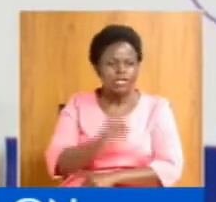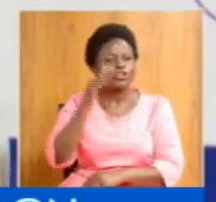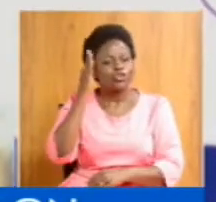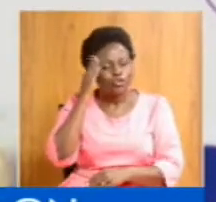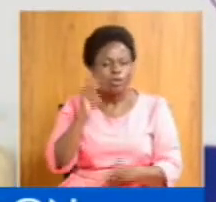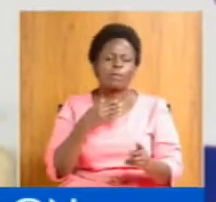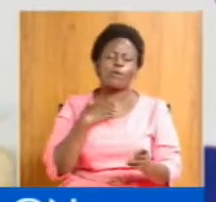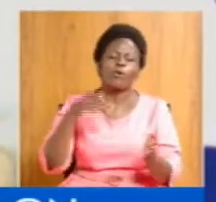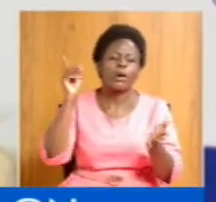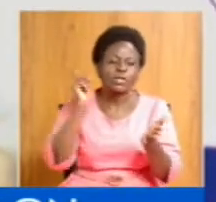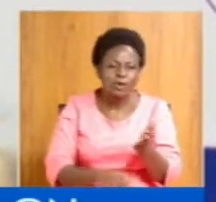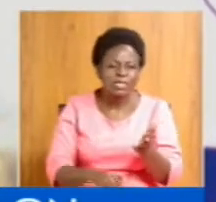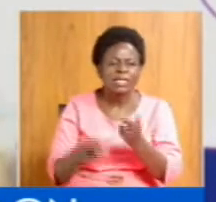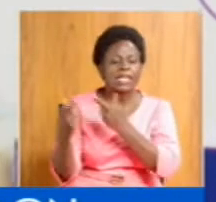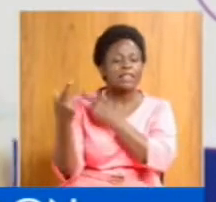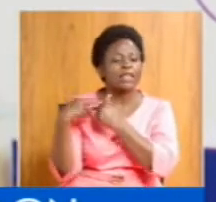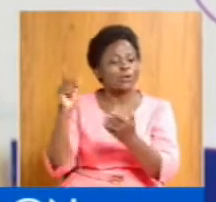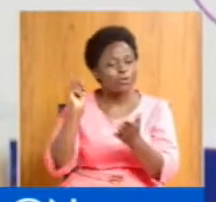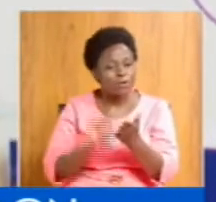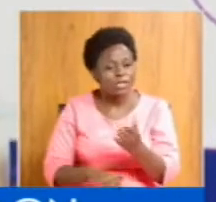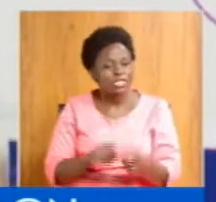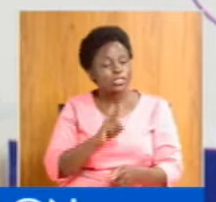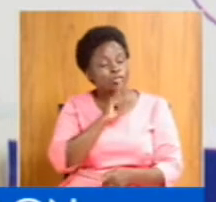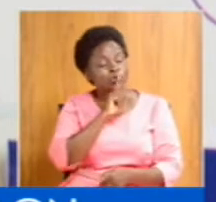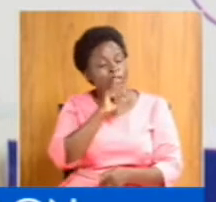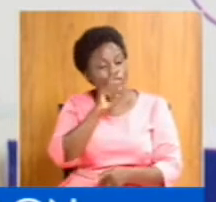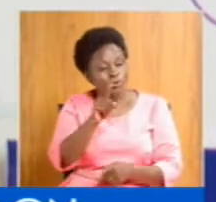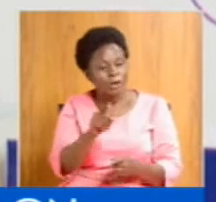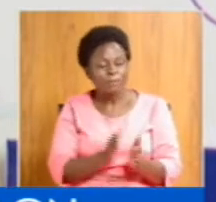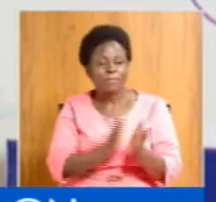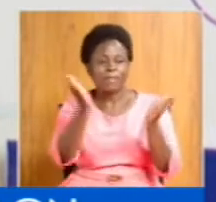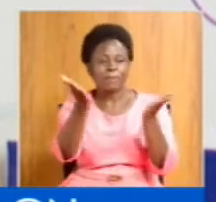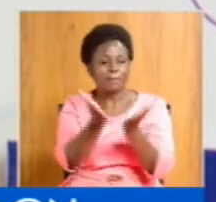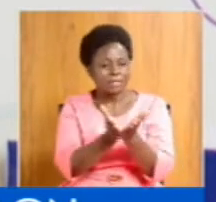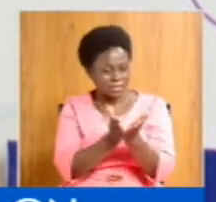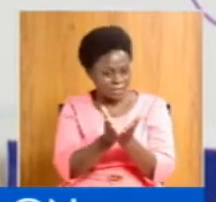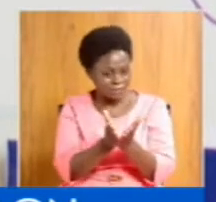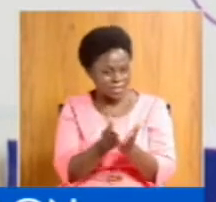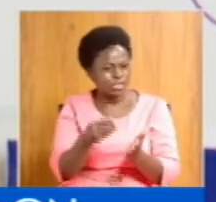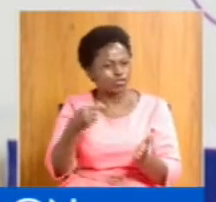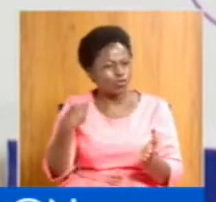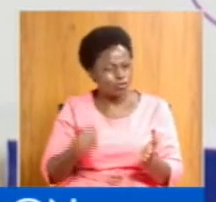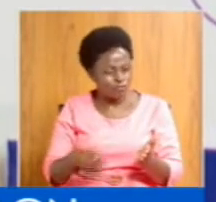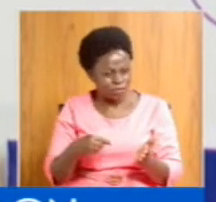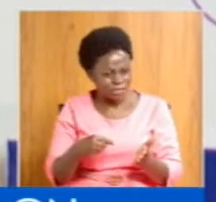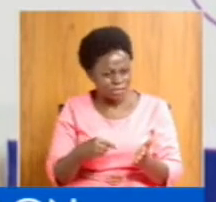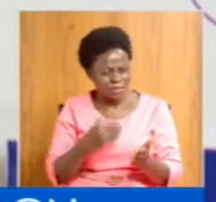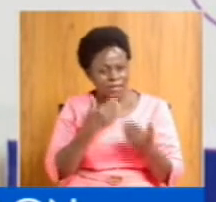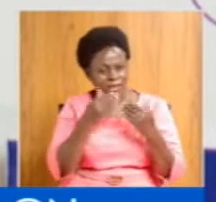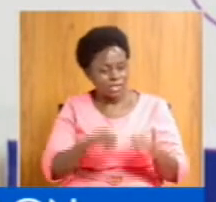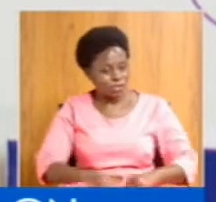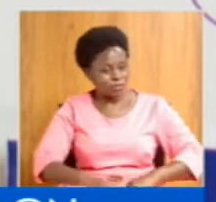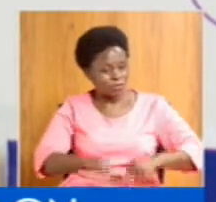know what the people want and what their role is in ensuring there's public service delivery that is of quality. And so that's the